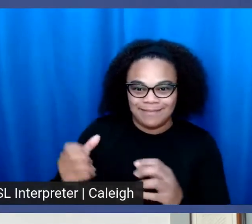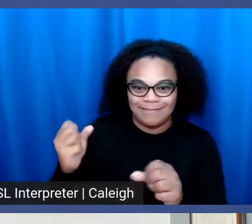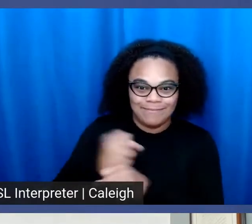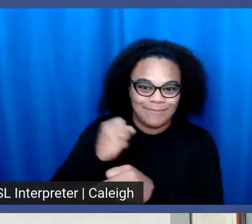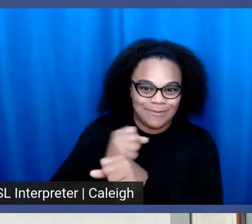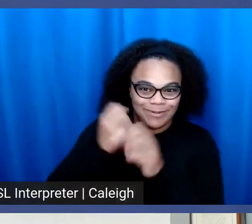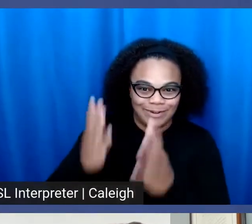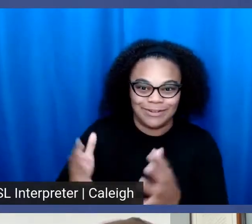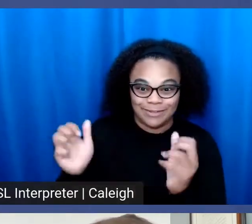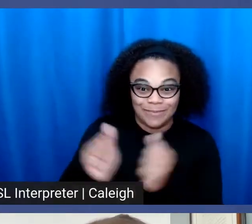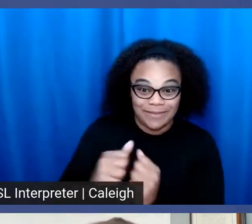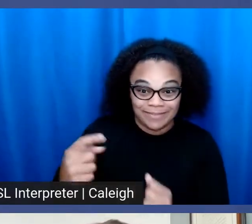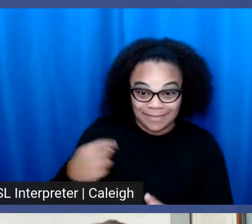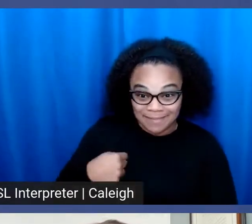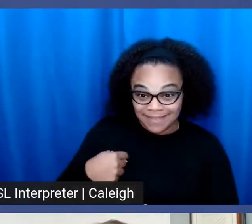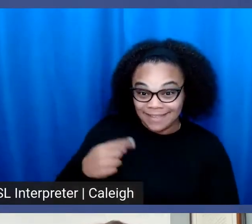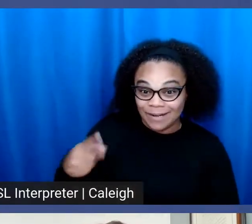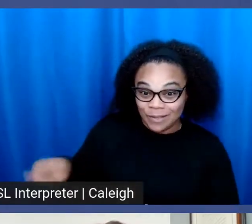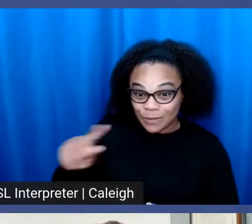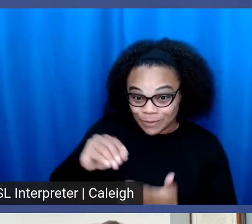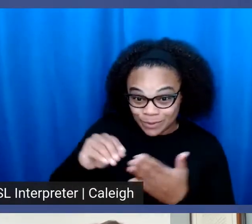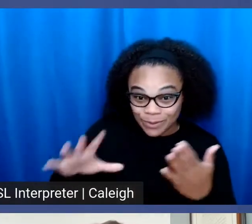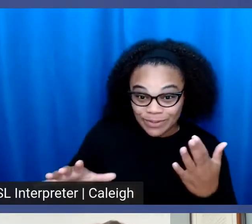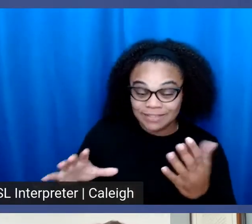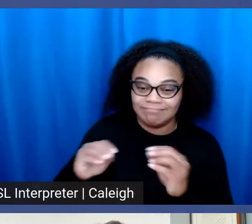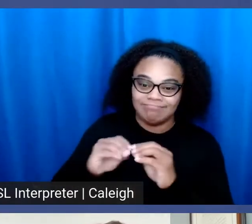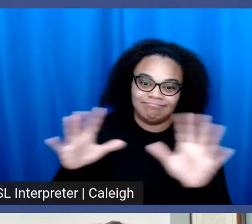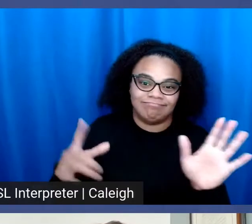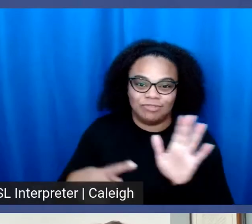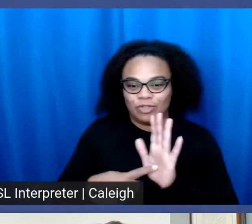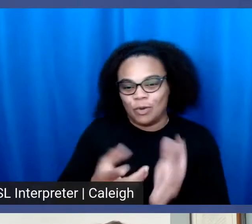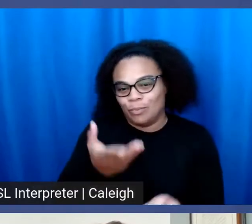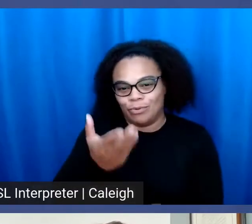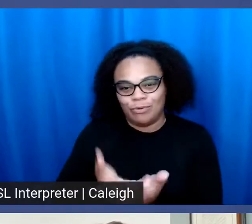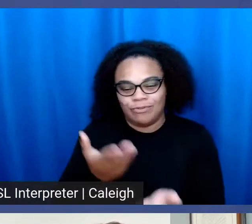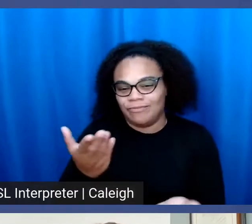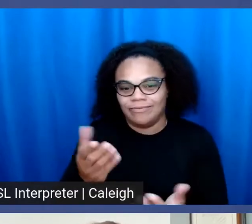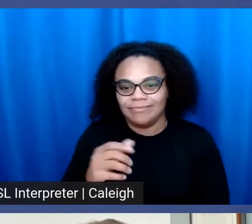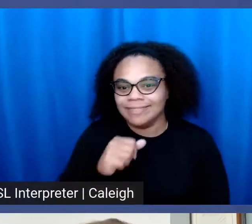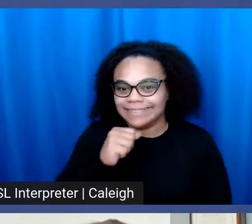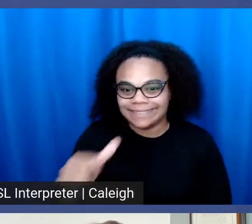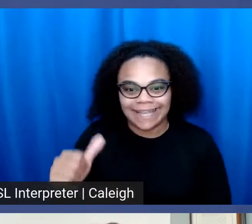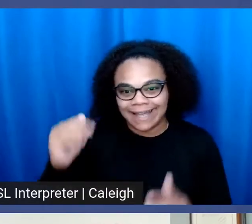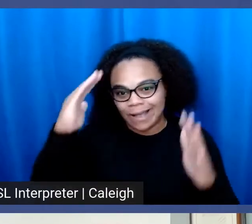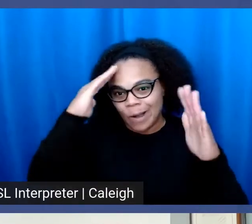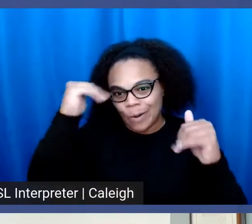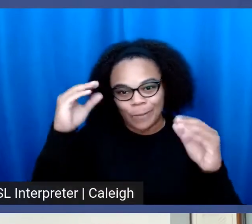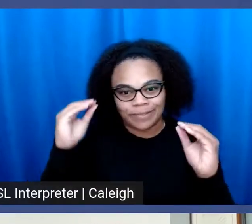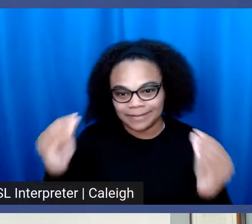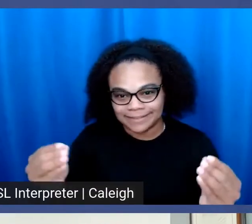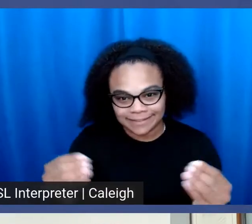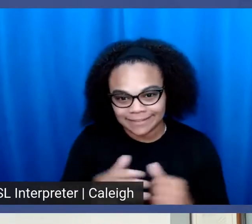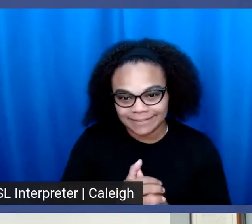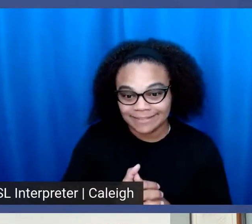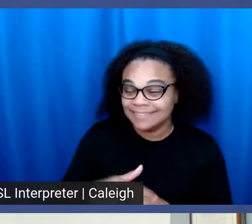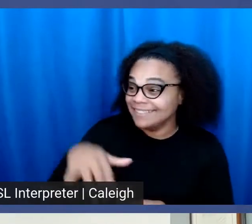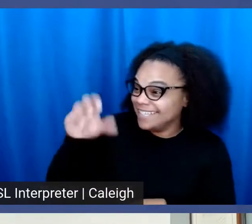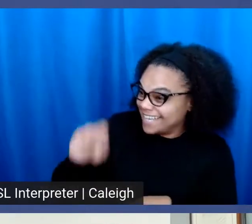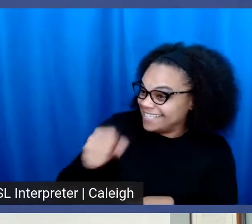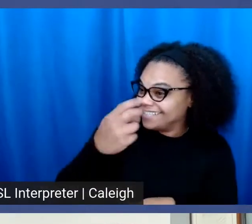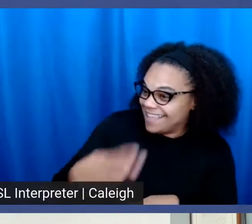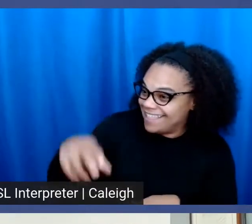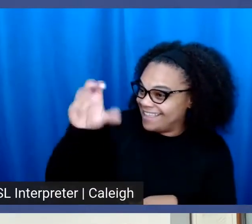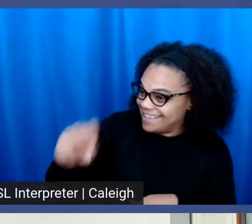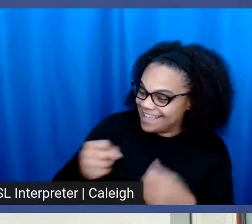also evidence that it's not hopeless. So there is definitely hope. Hell yeah. Let me co-sign that as loudly as possible.